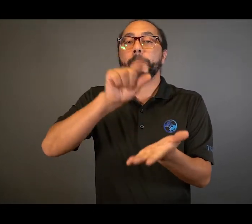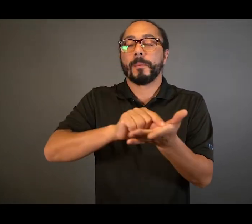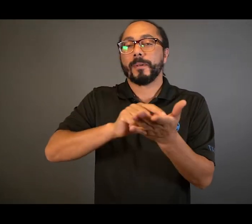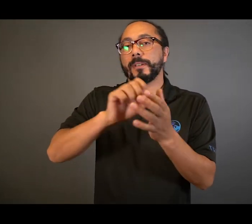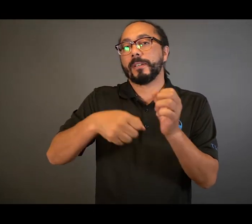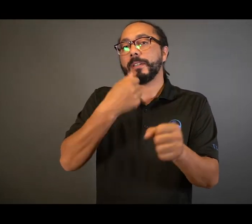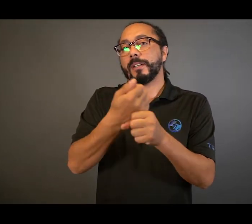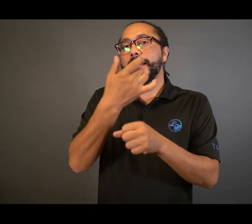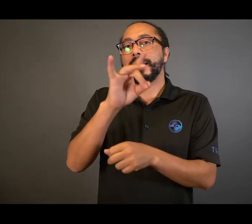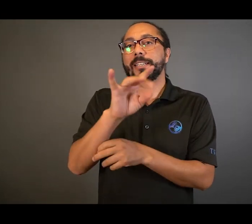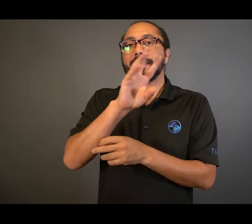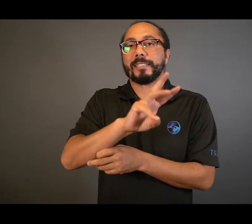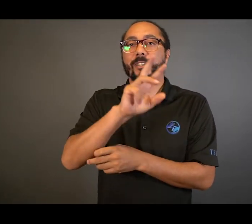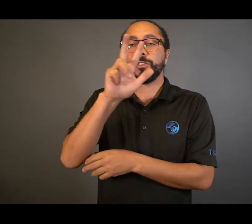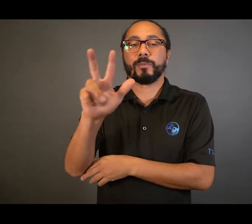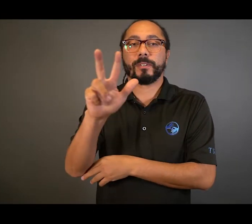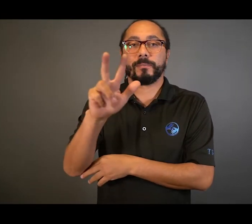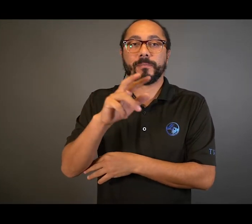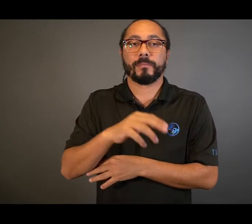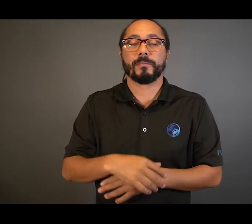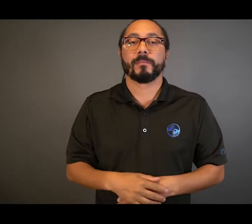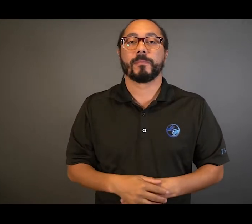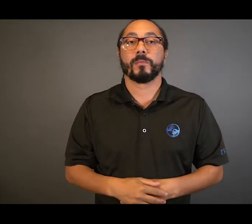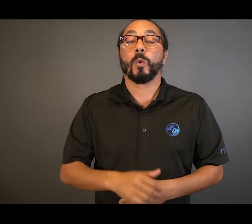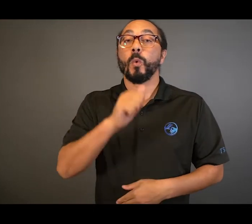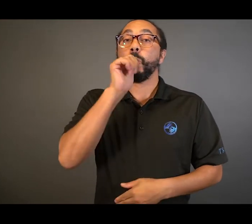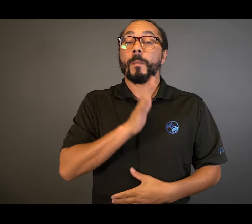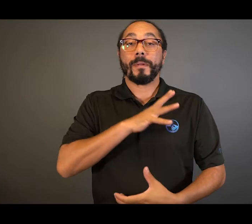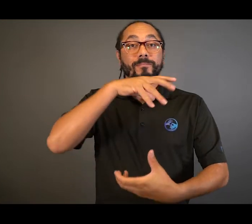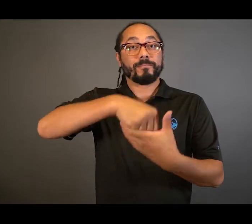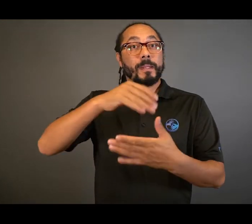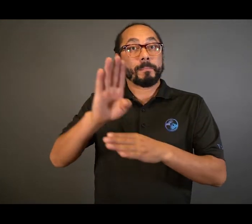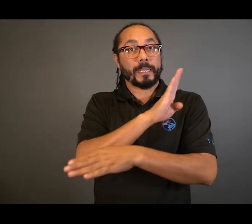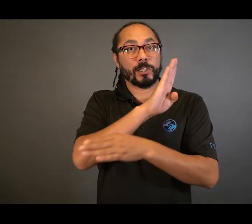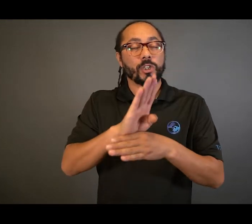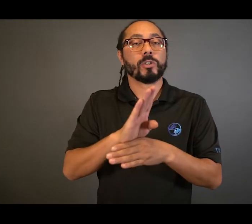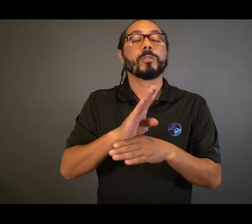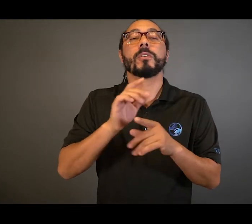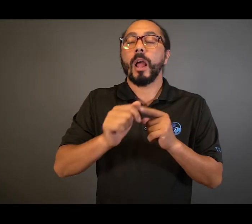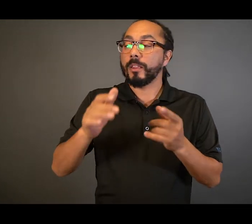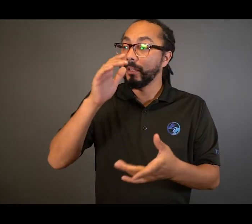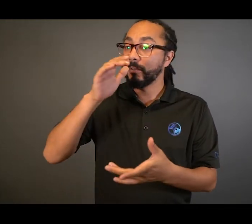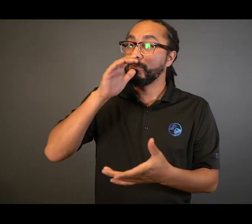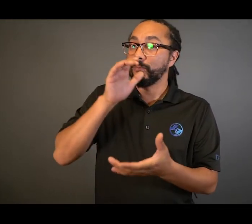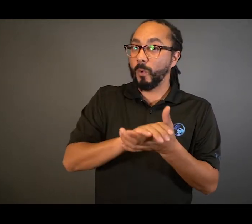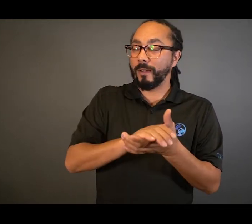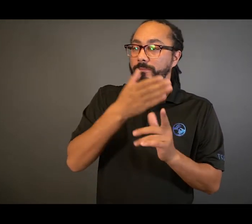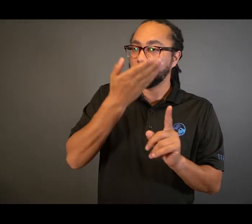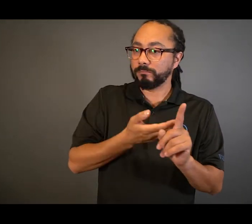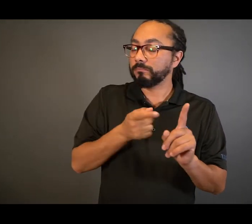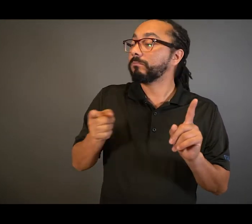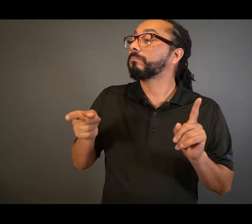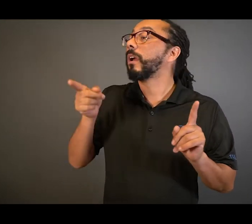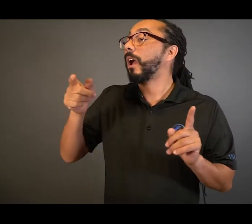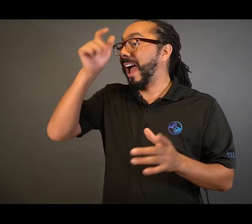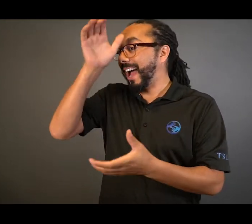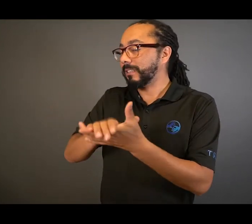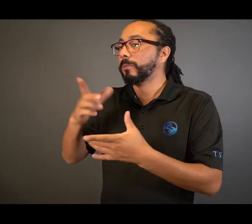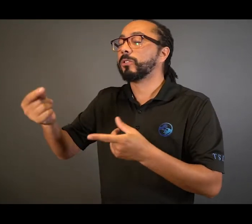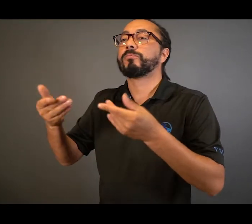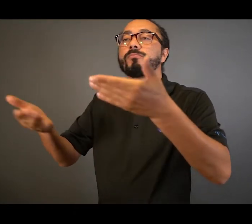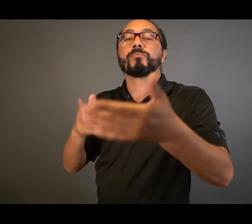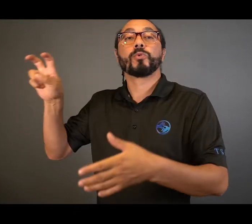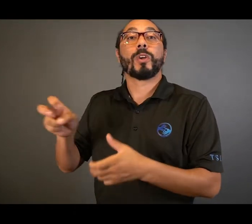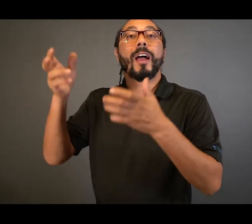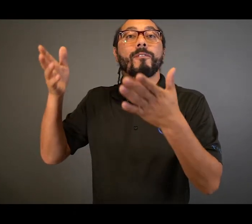in 1863. Women engaged in this business should be wives whose husbands can attend to